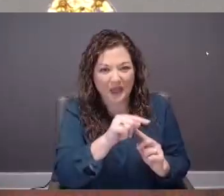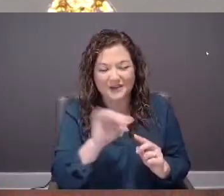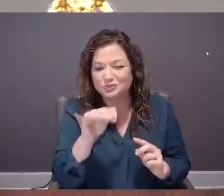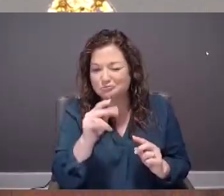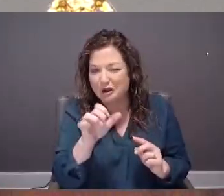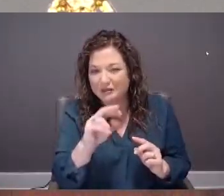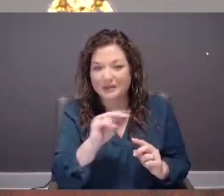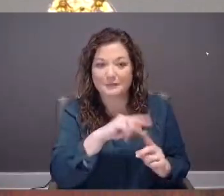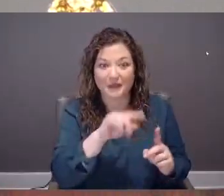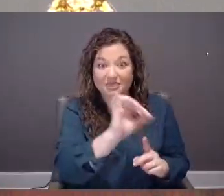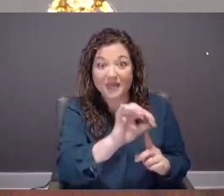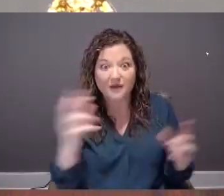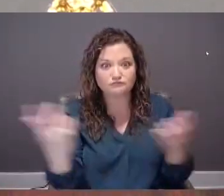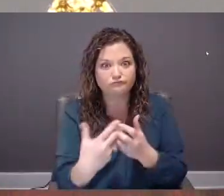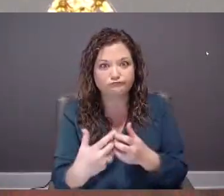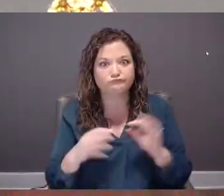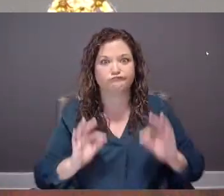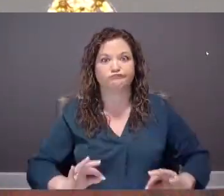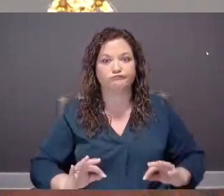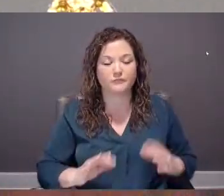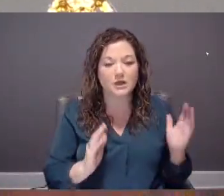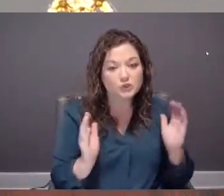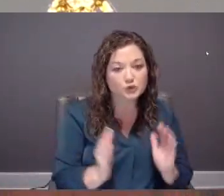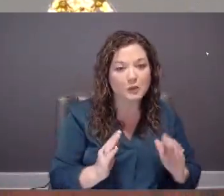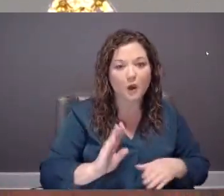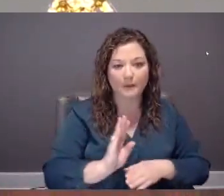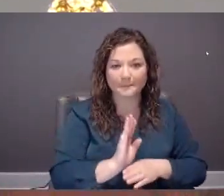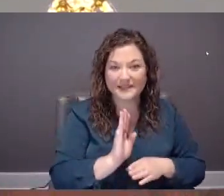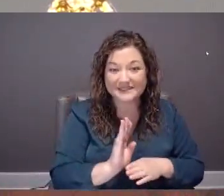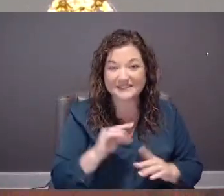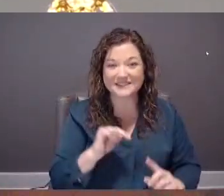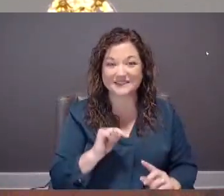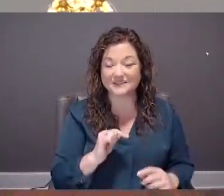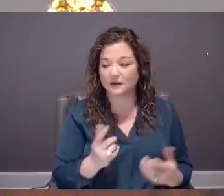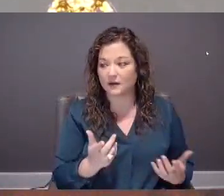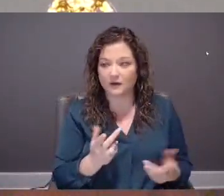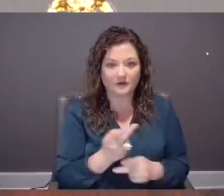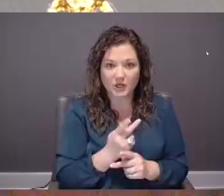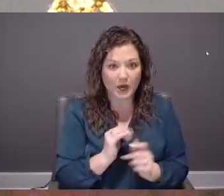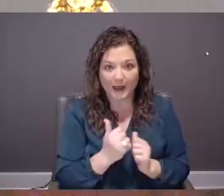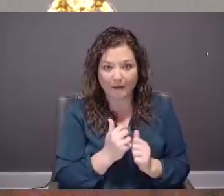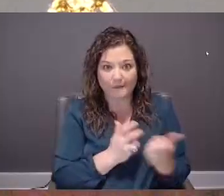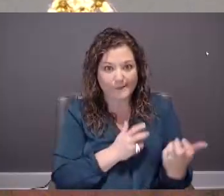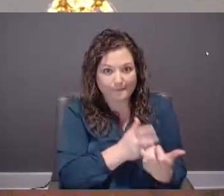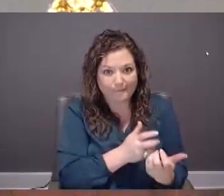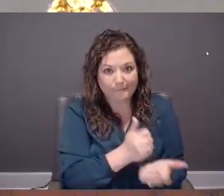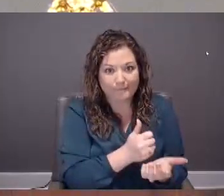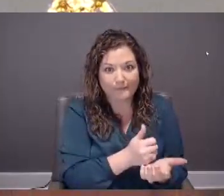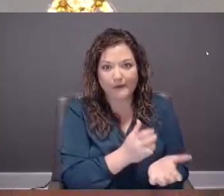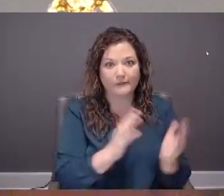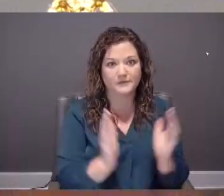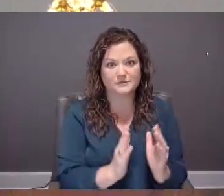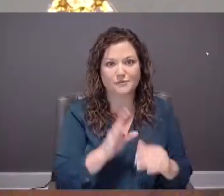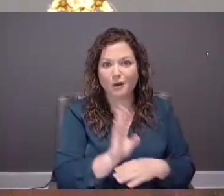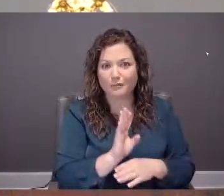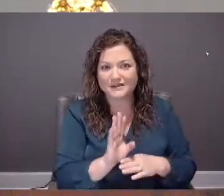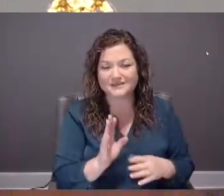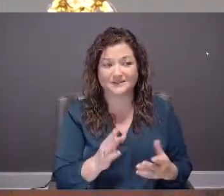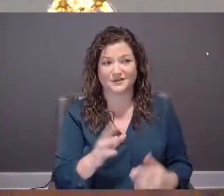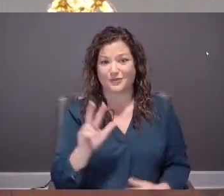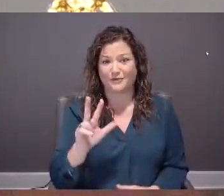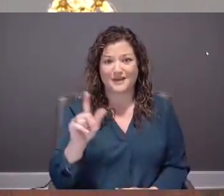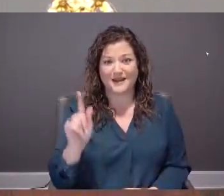program. Small business, just the you figured out a way to make it fit the small business, $3.5 million there, which is